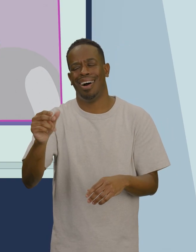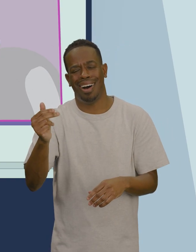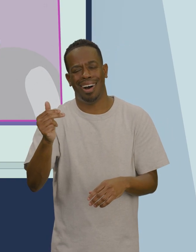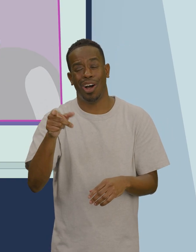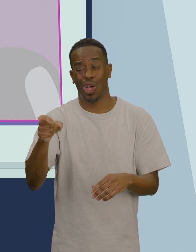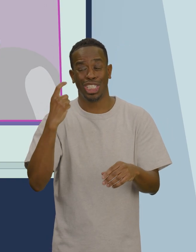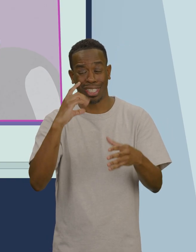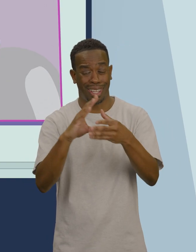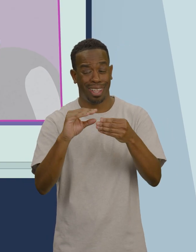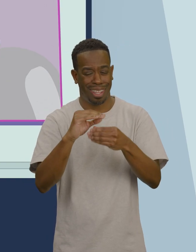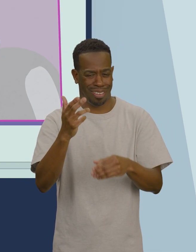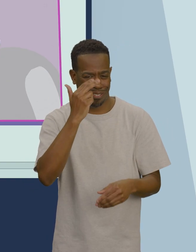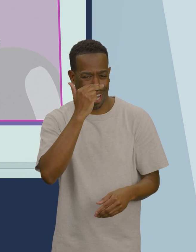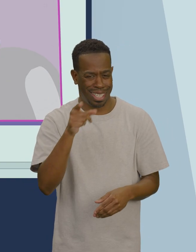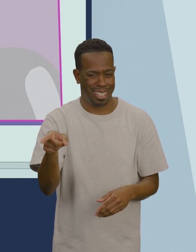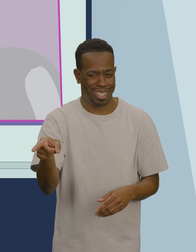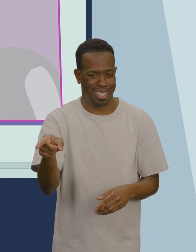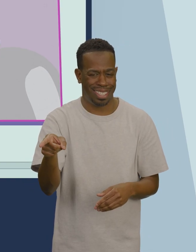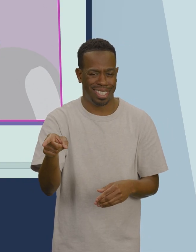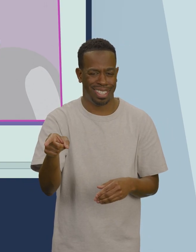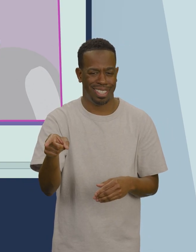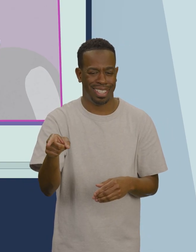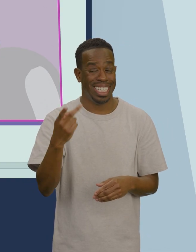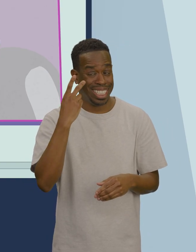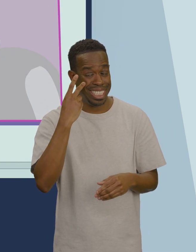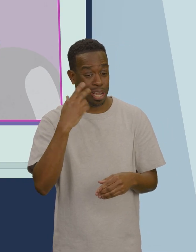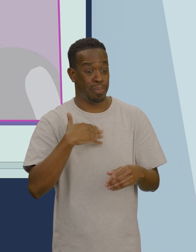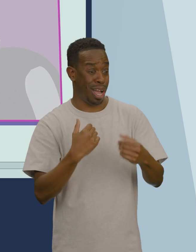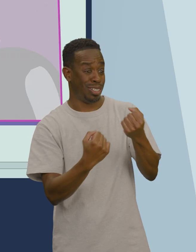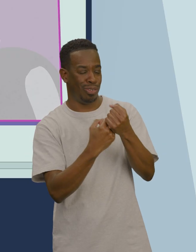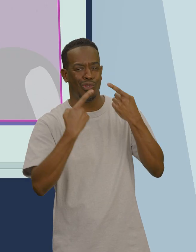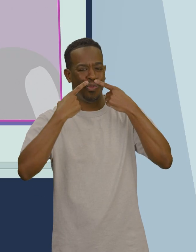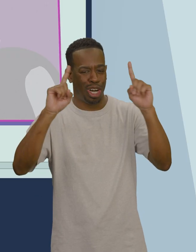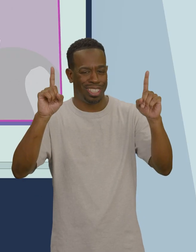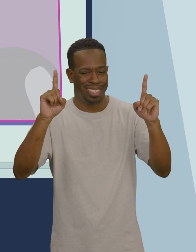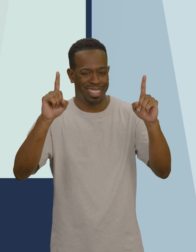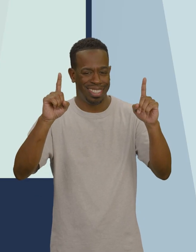Aha! I can tell what you just said was sarcastic. See? My